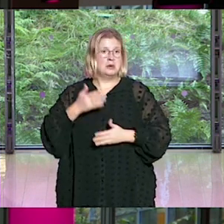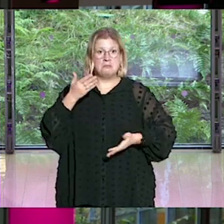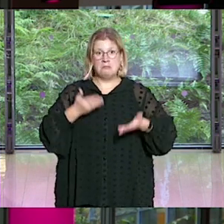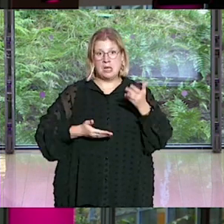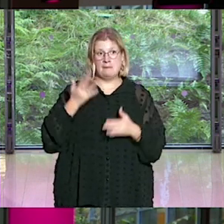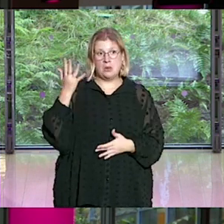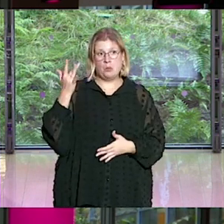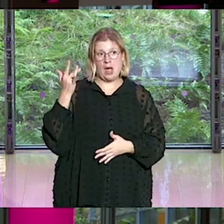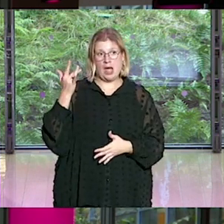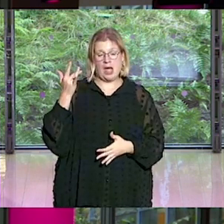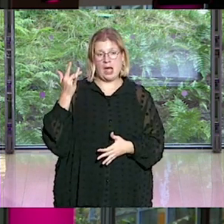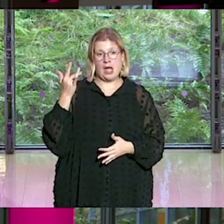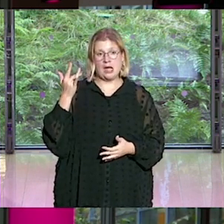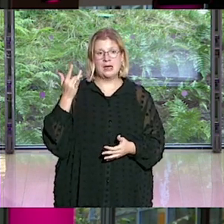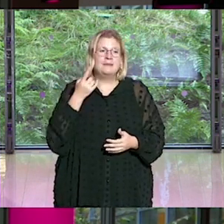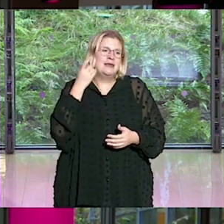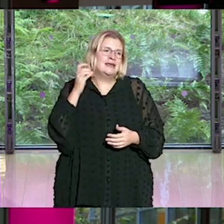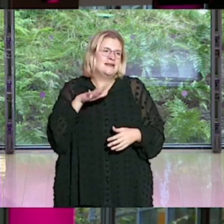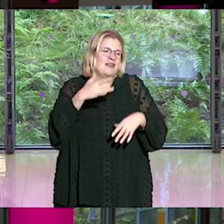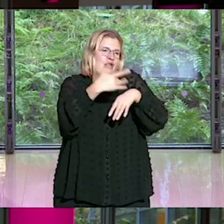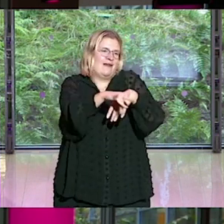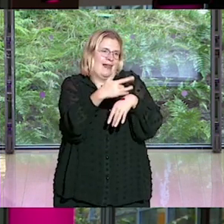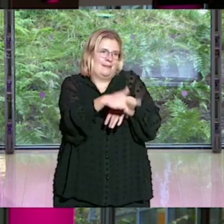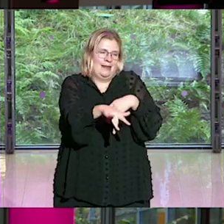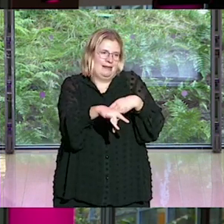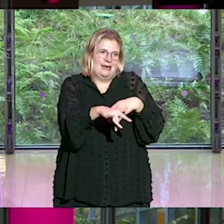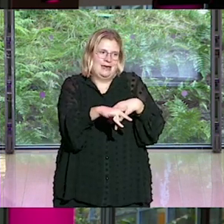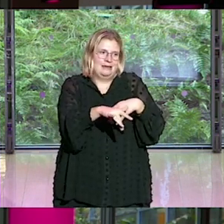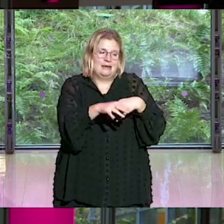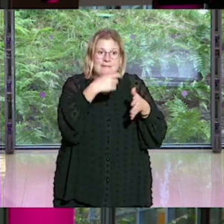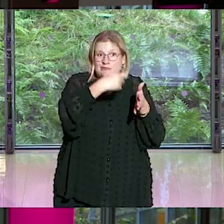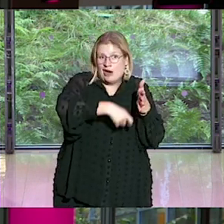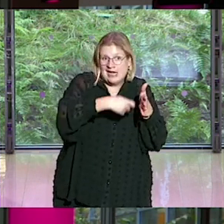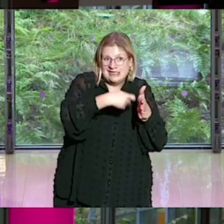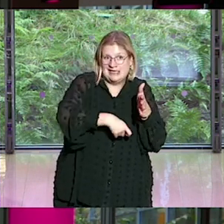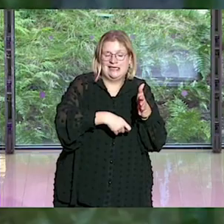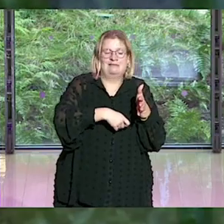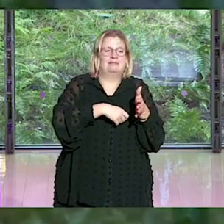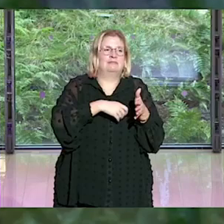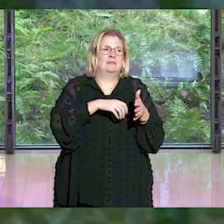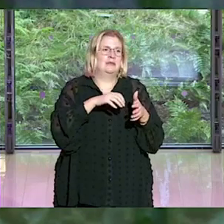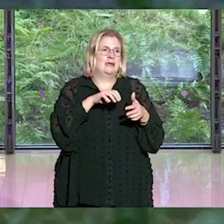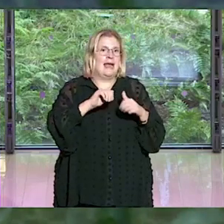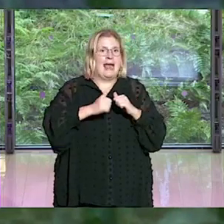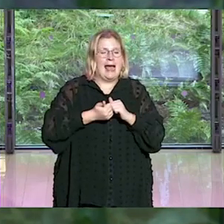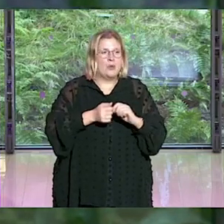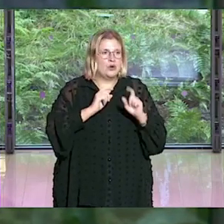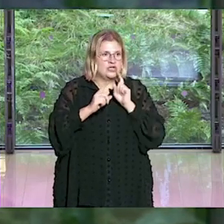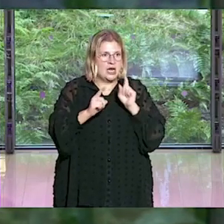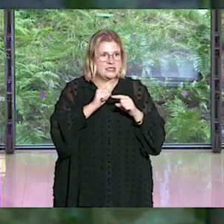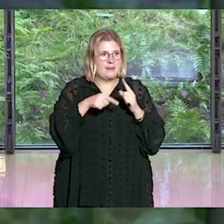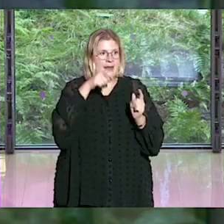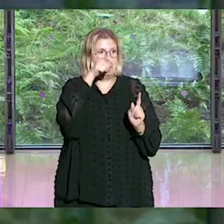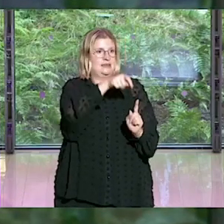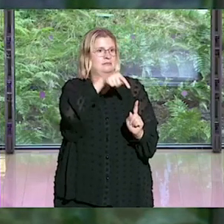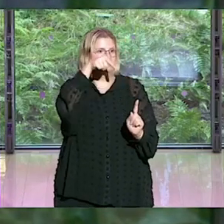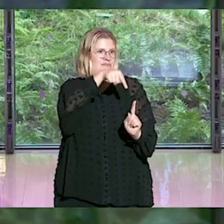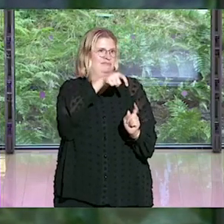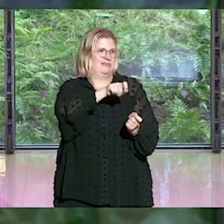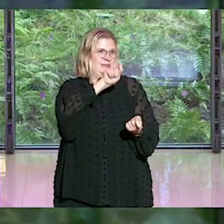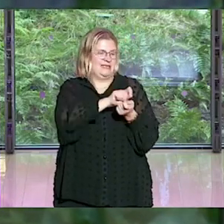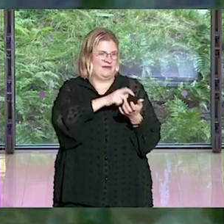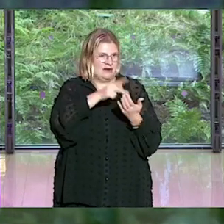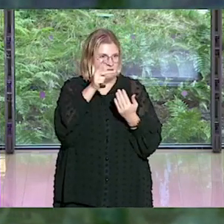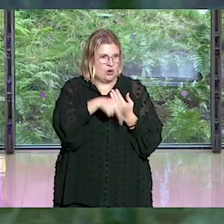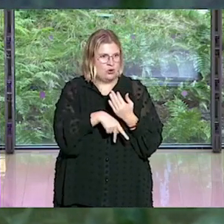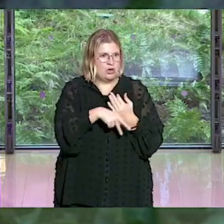Maybe that's because of availability. Maybe it's because of pricing. Maybe it's because of how we're talking about that particular program.